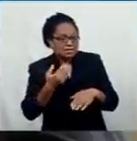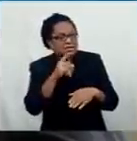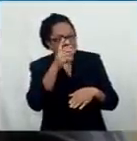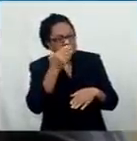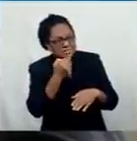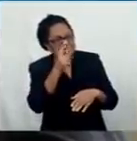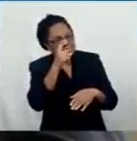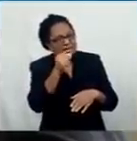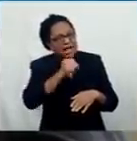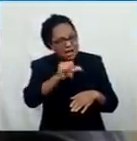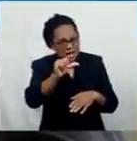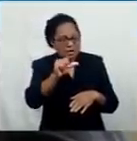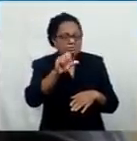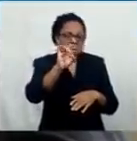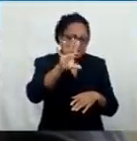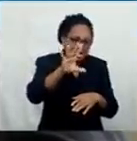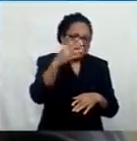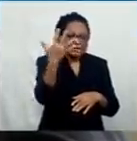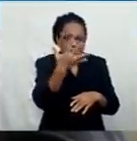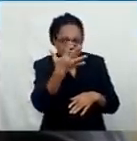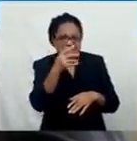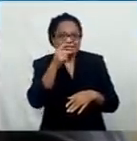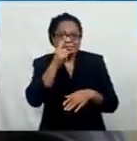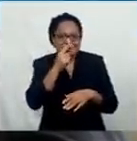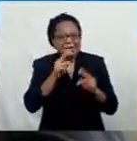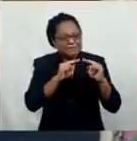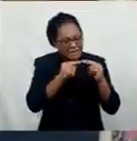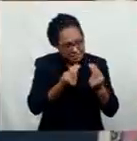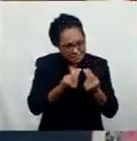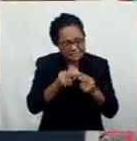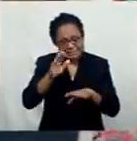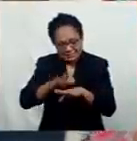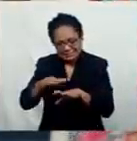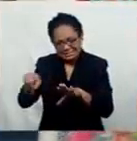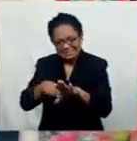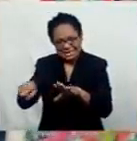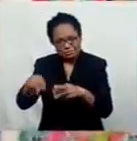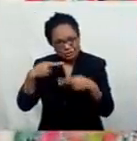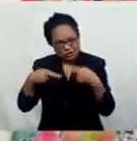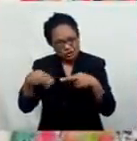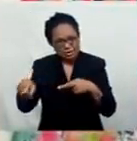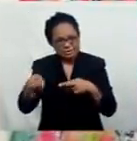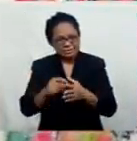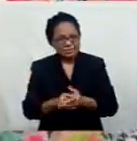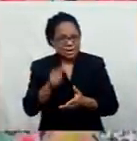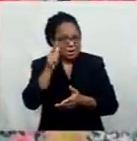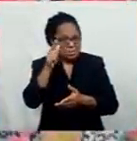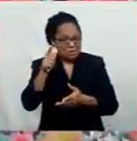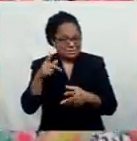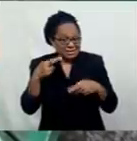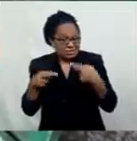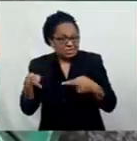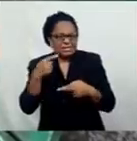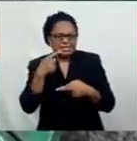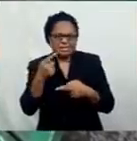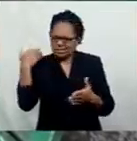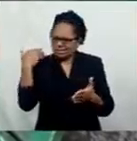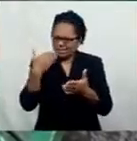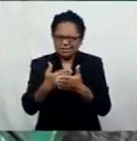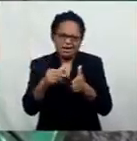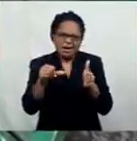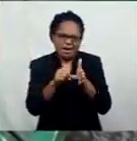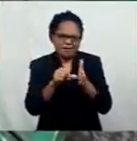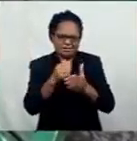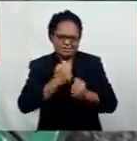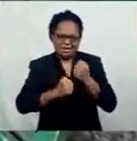10 to 15 people at any one time in the same bubble, that's what we need. Restaurant owners say that business has not been easy.